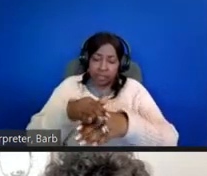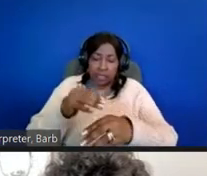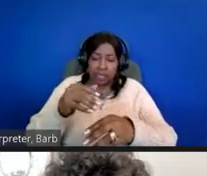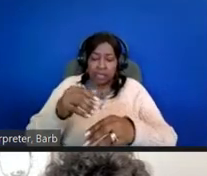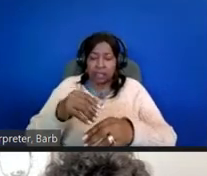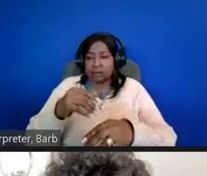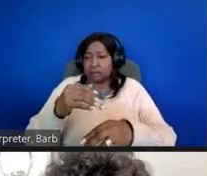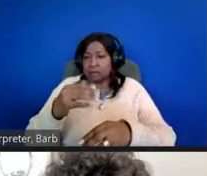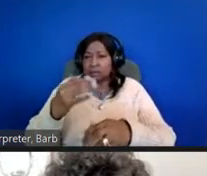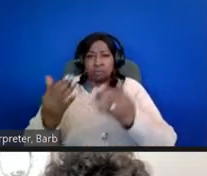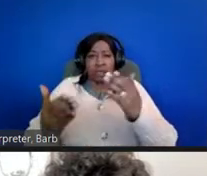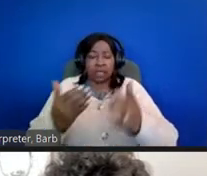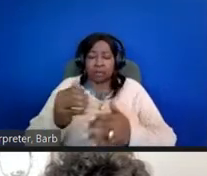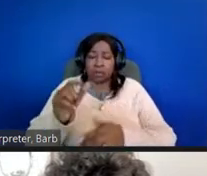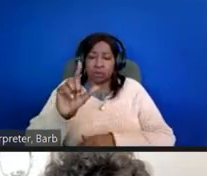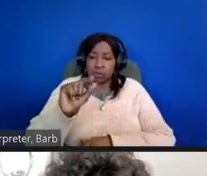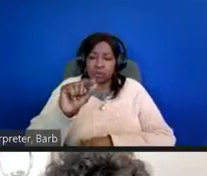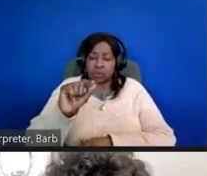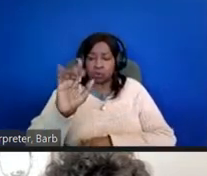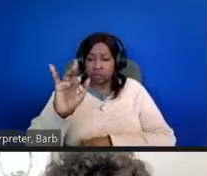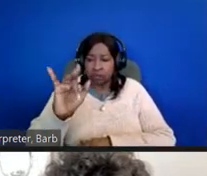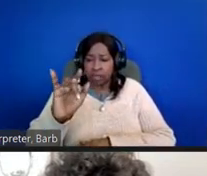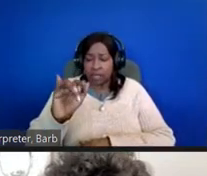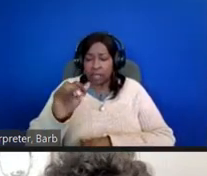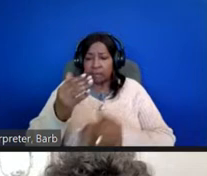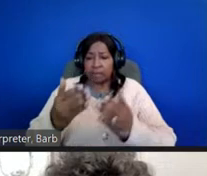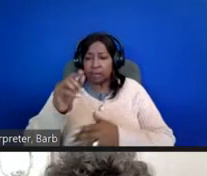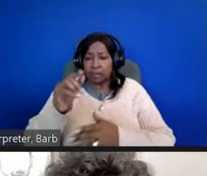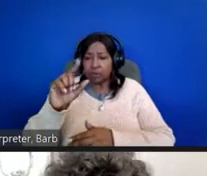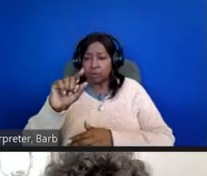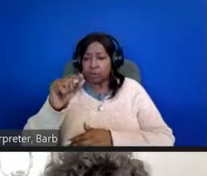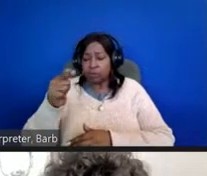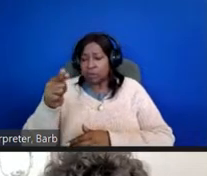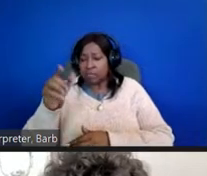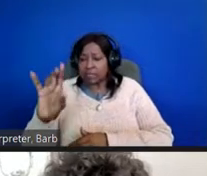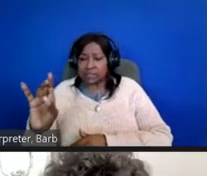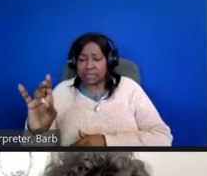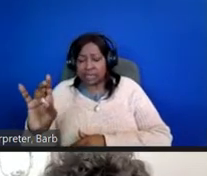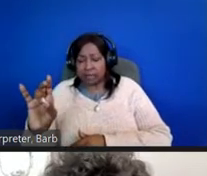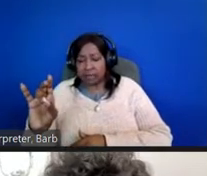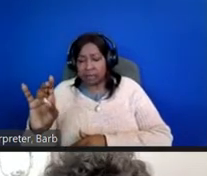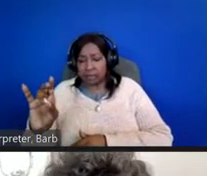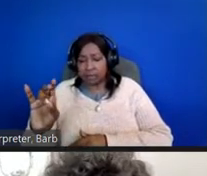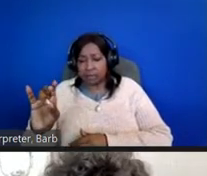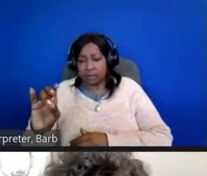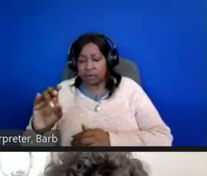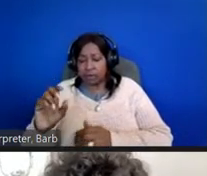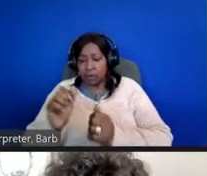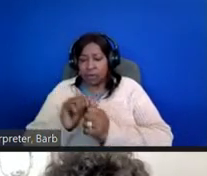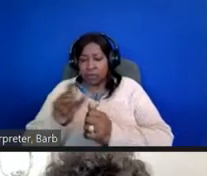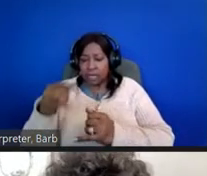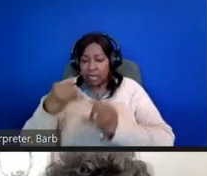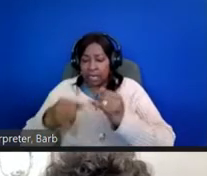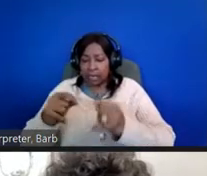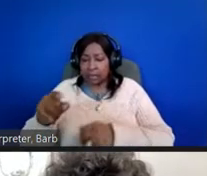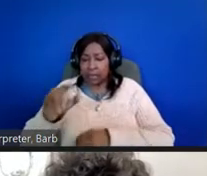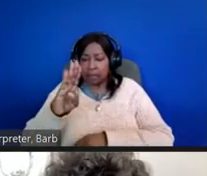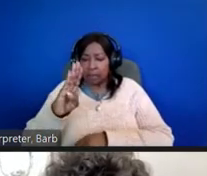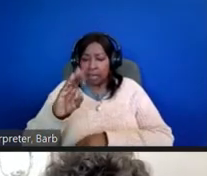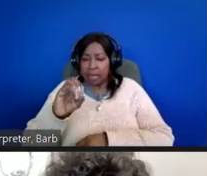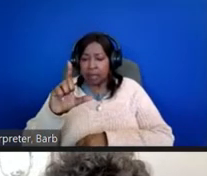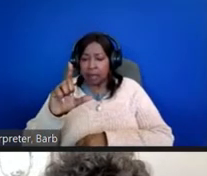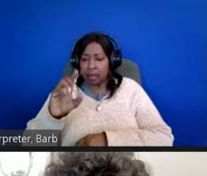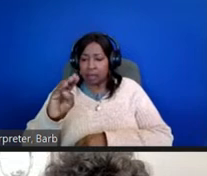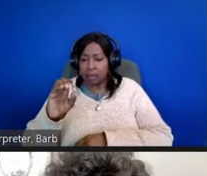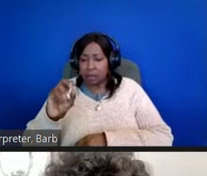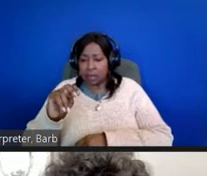through 27. With the Belmont and Pulaski. Mm-hmm. But there's other stations